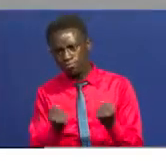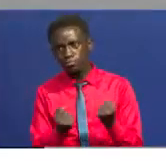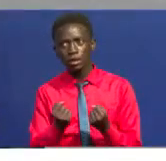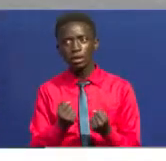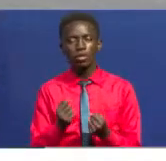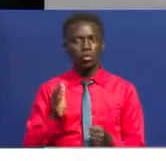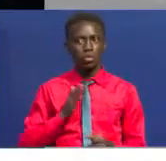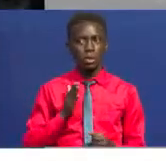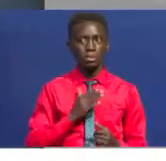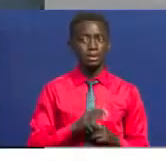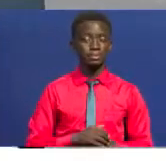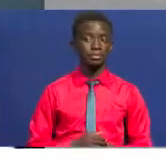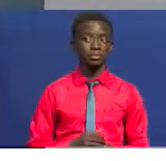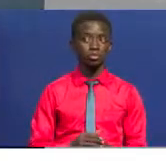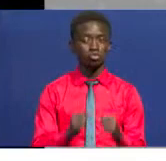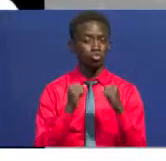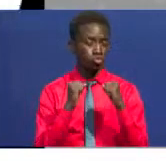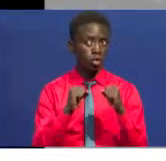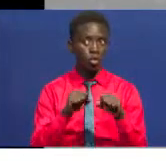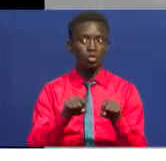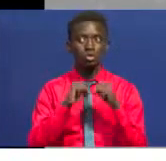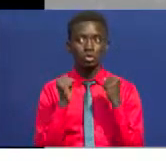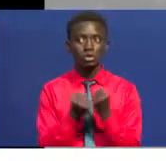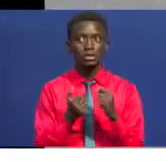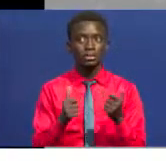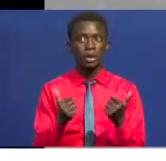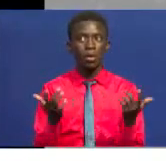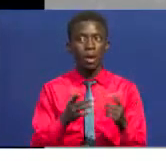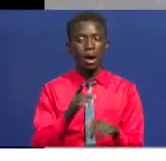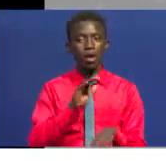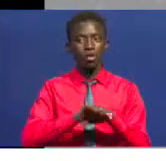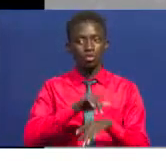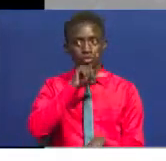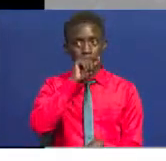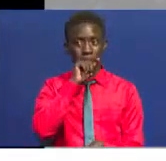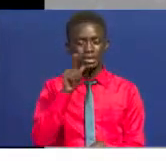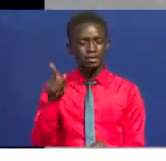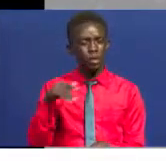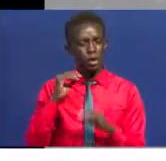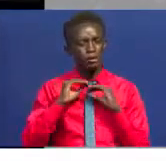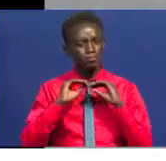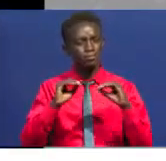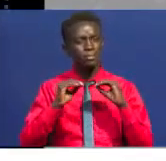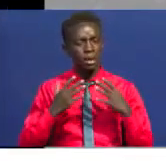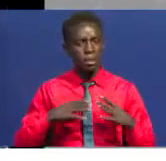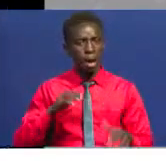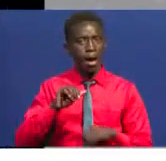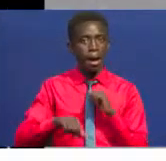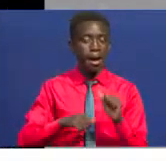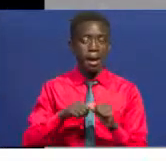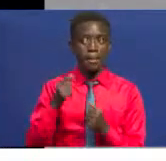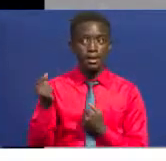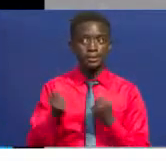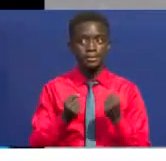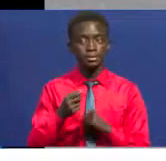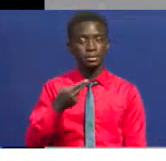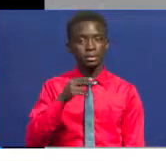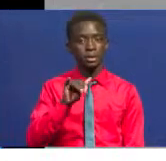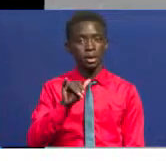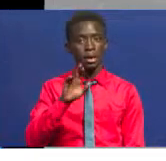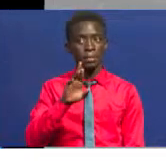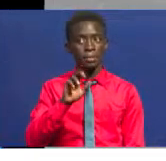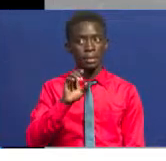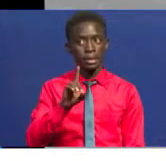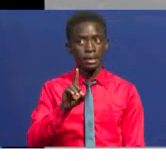With a strong social media presence, especially on X platform, she educates the public on hybrid cars, as well as market her